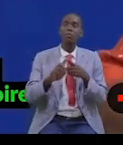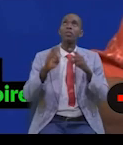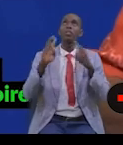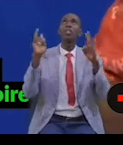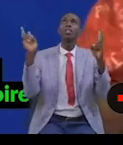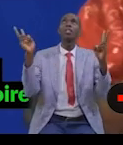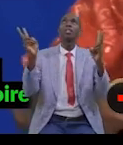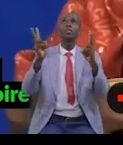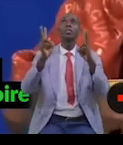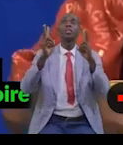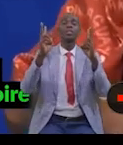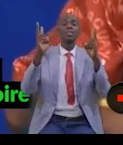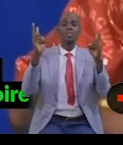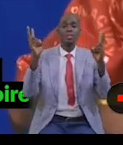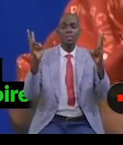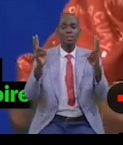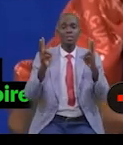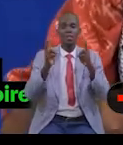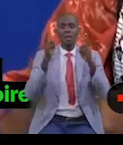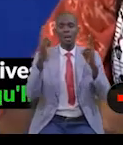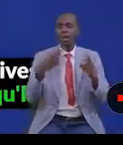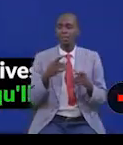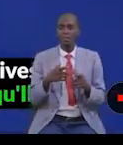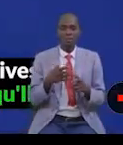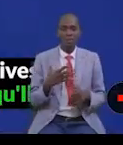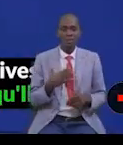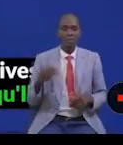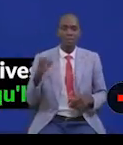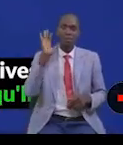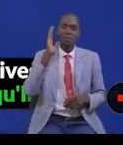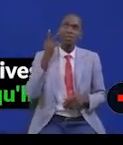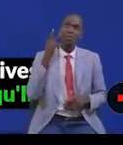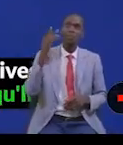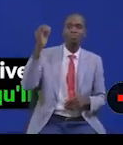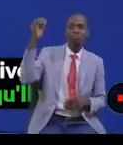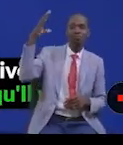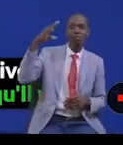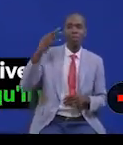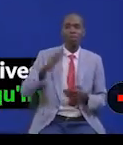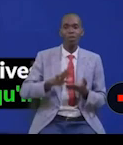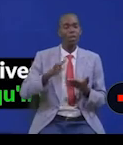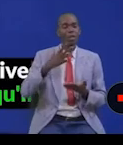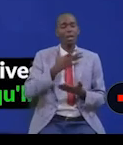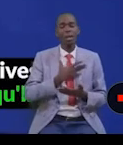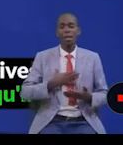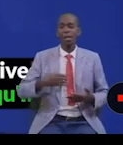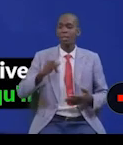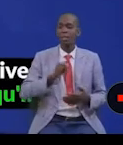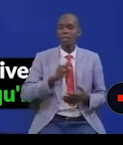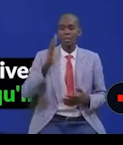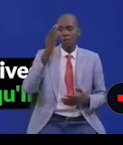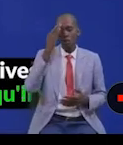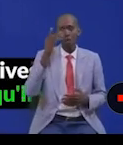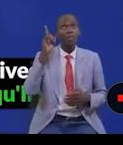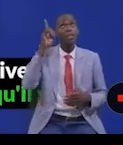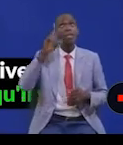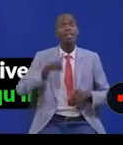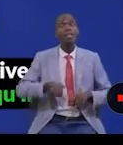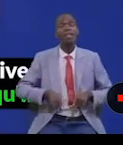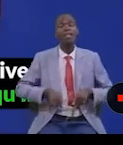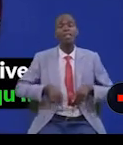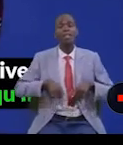to victory, I'll see the light of glory and I know